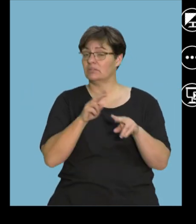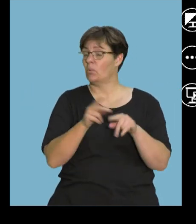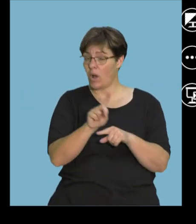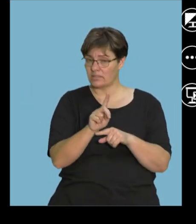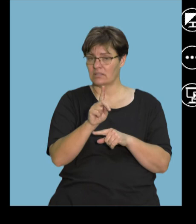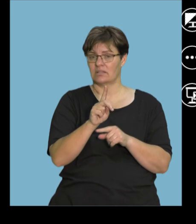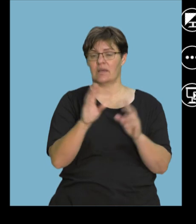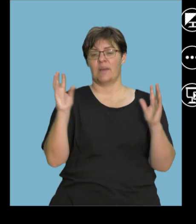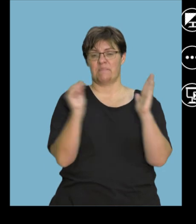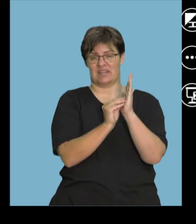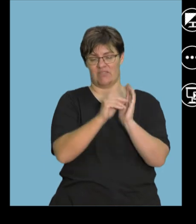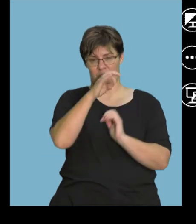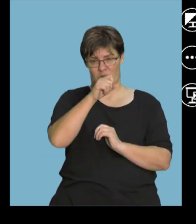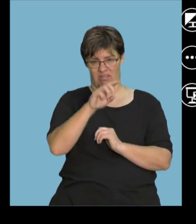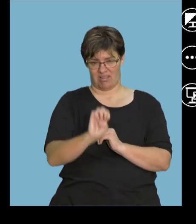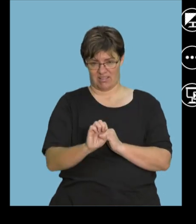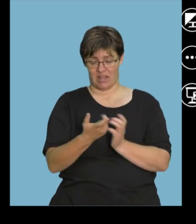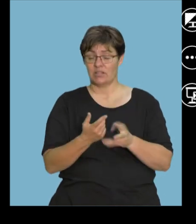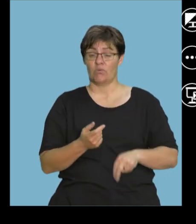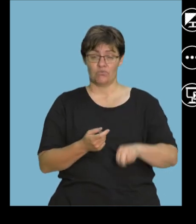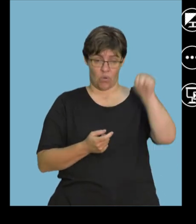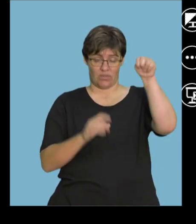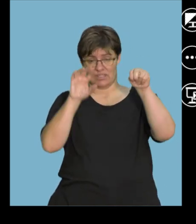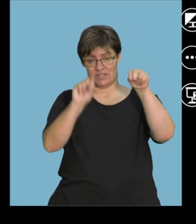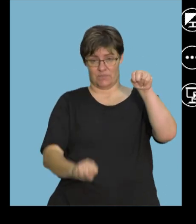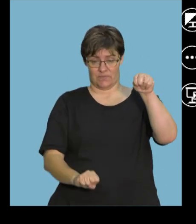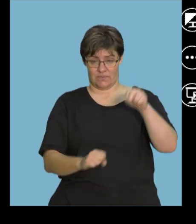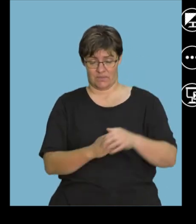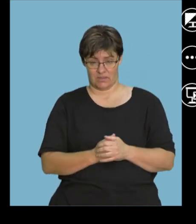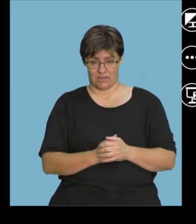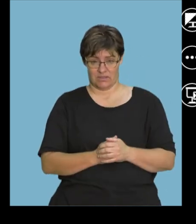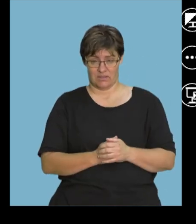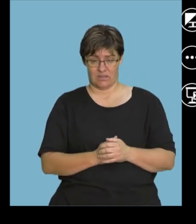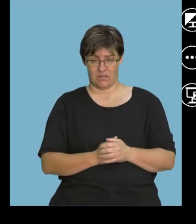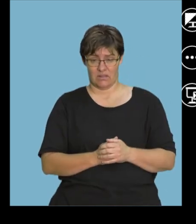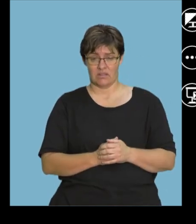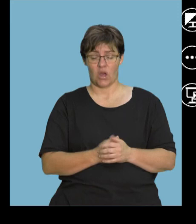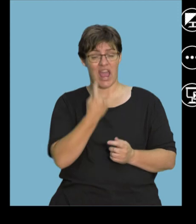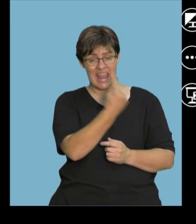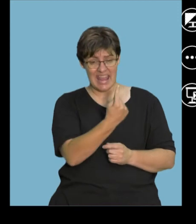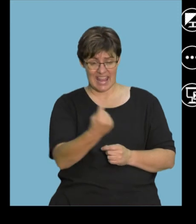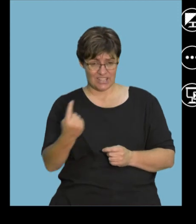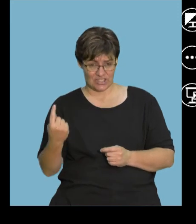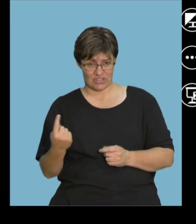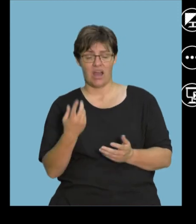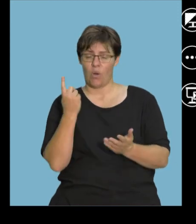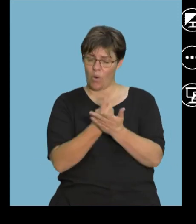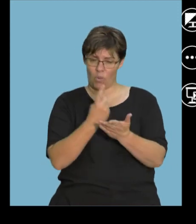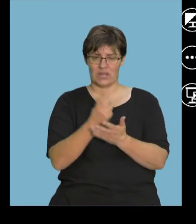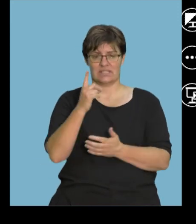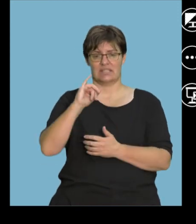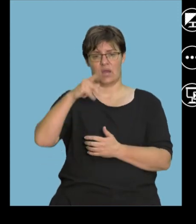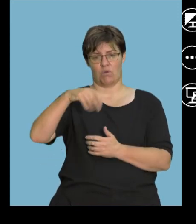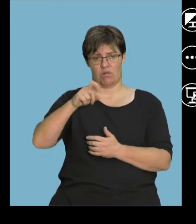the poles. This has to do with the magnetic poles. So these poles, it's your north and south. And we said